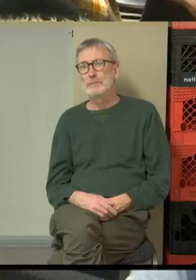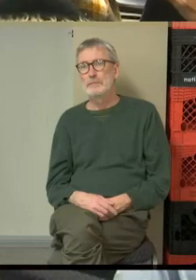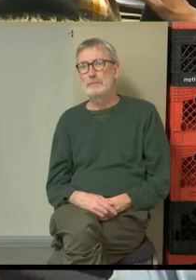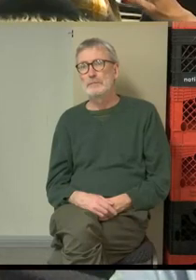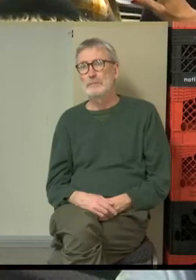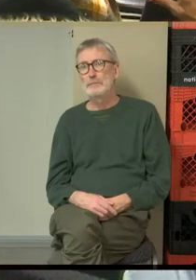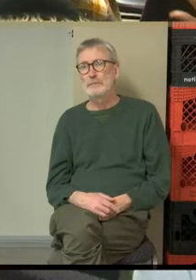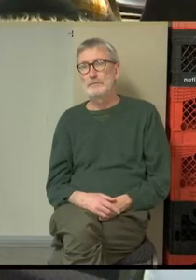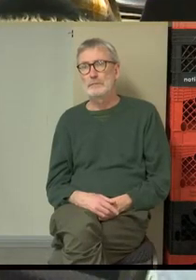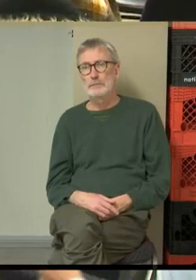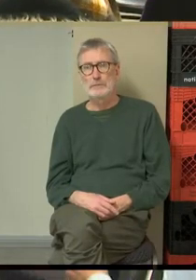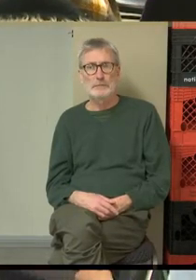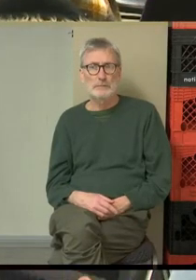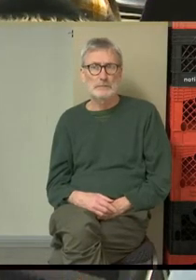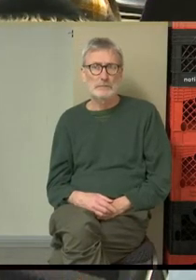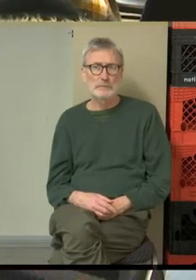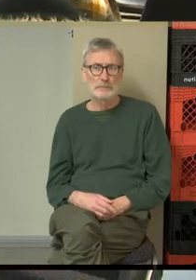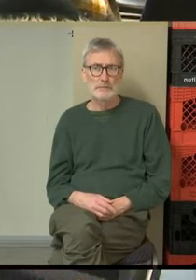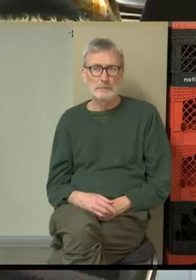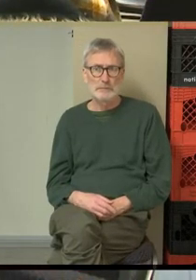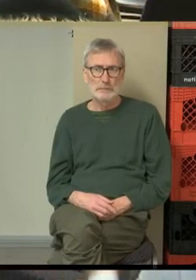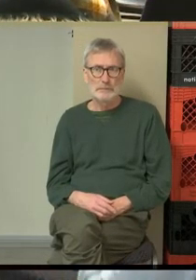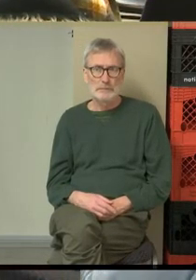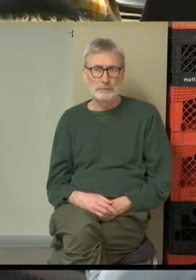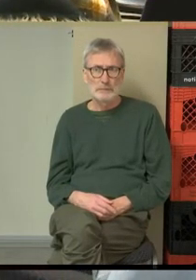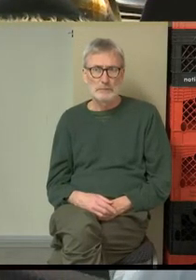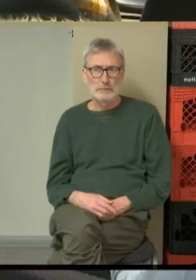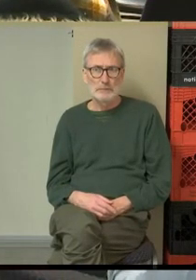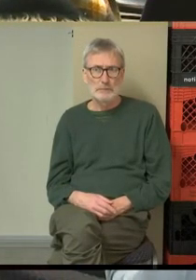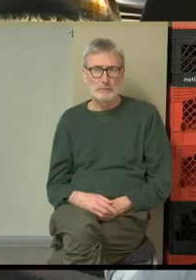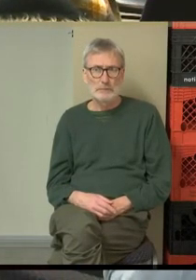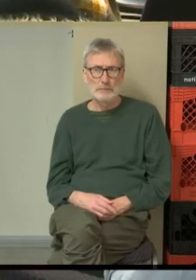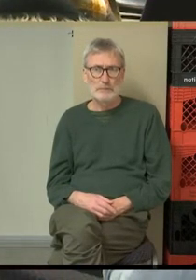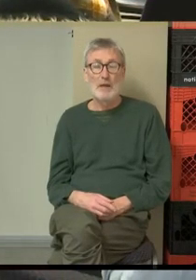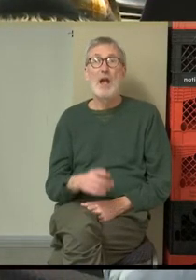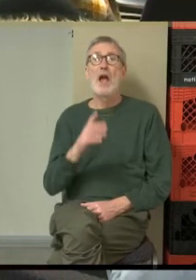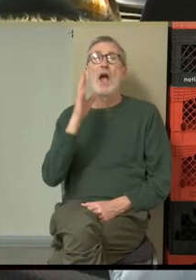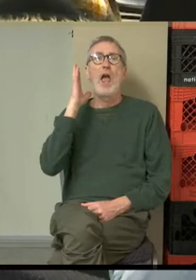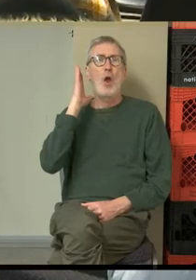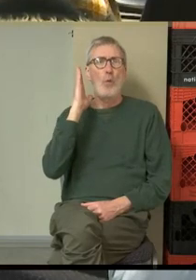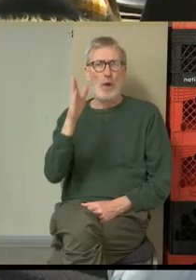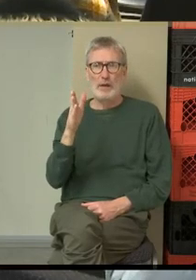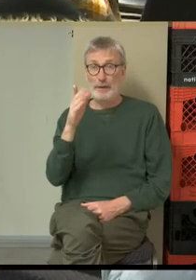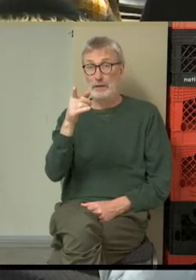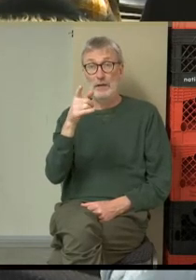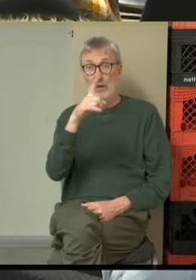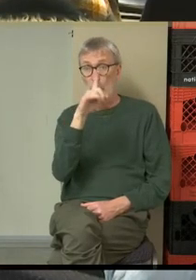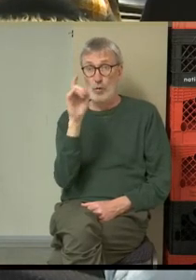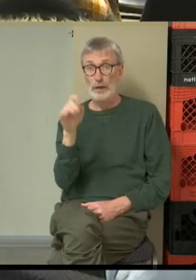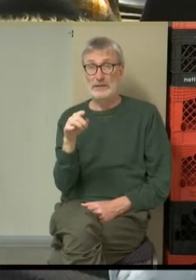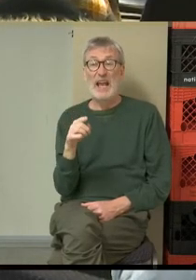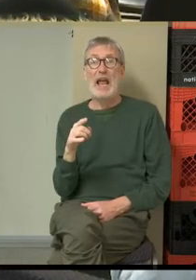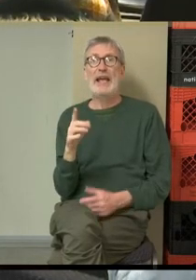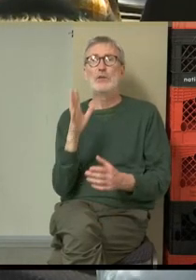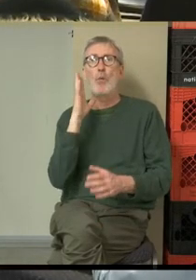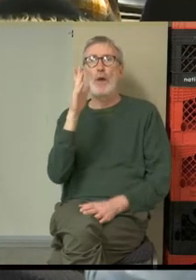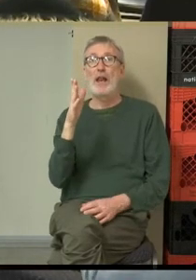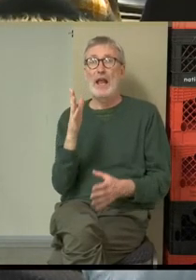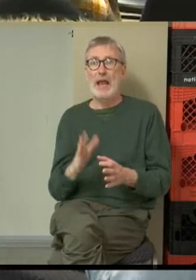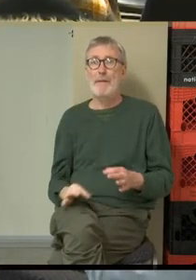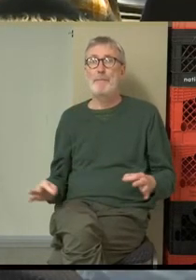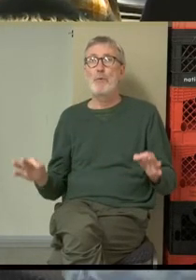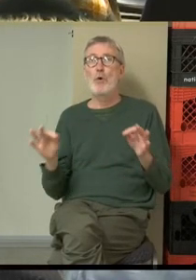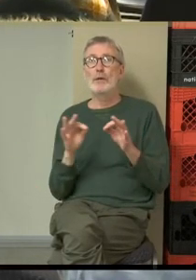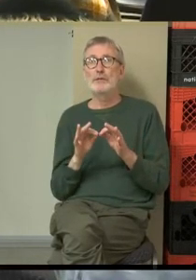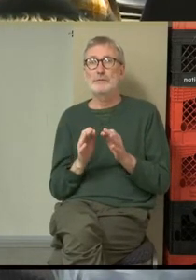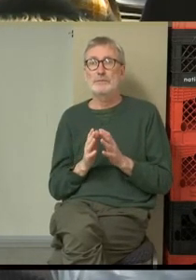Another question. Yep. Yes. It's going to be critical that you have, when we